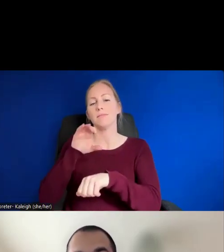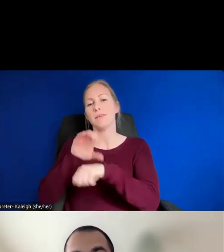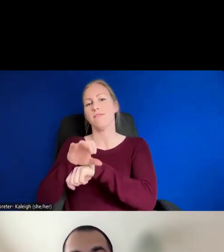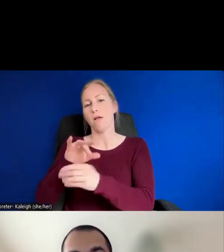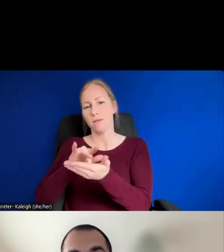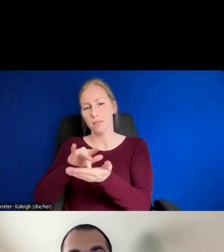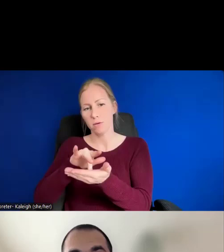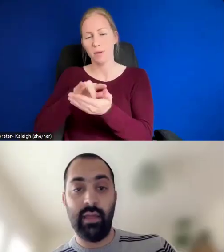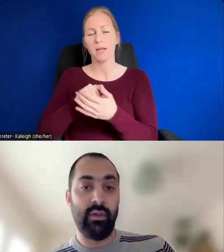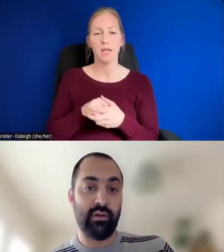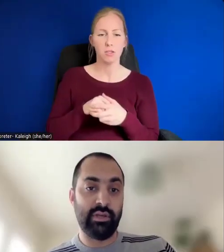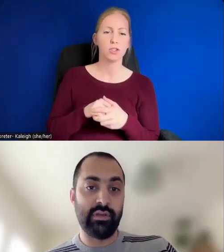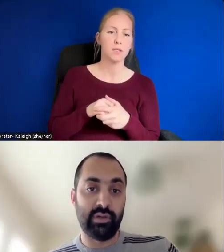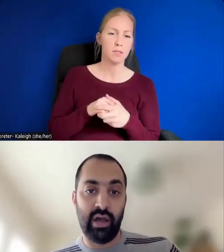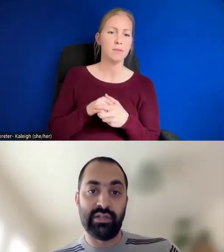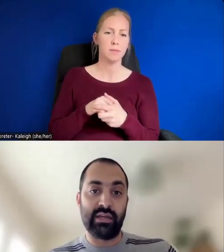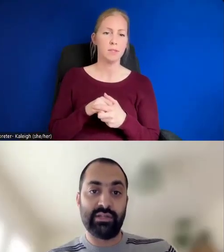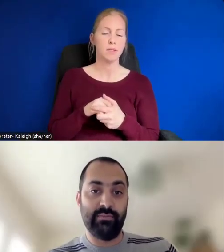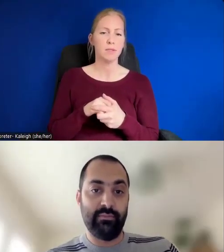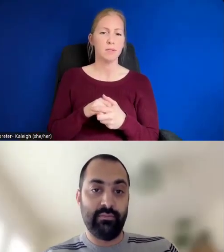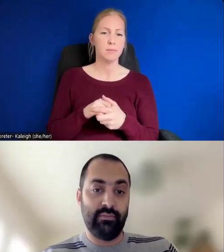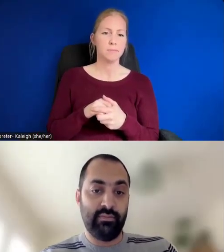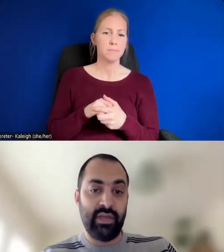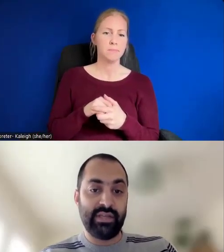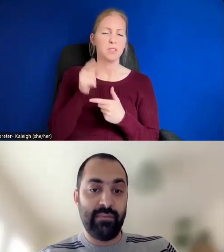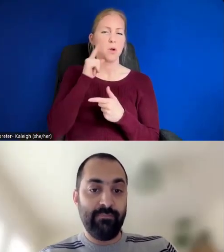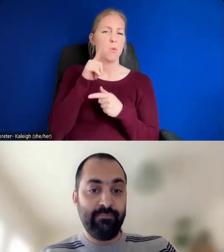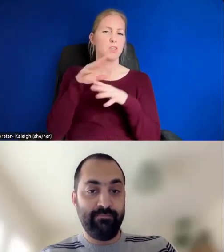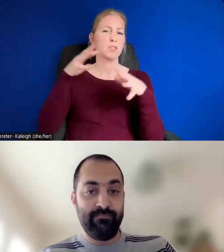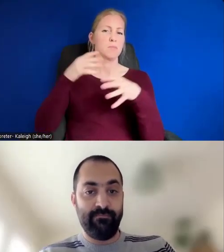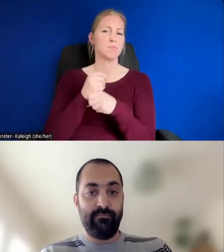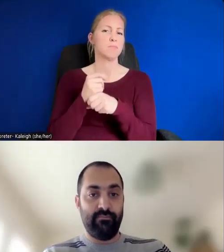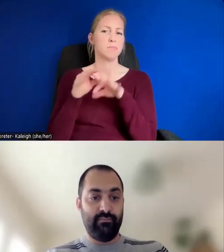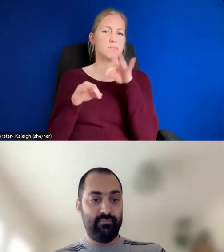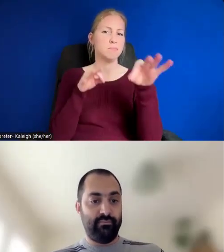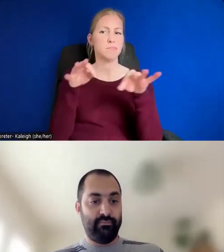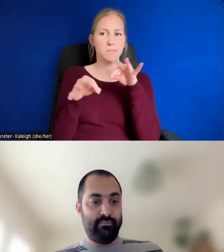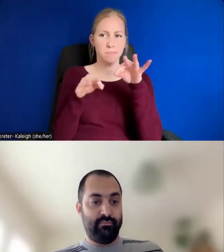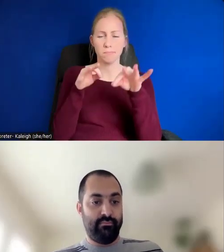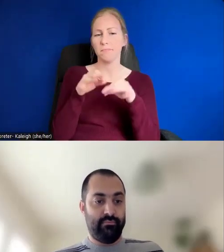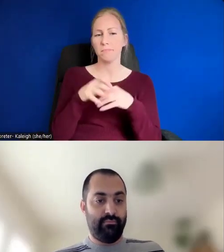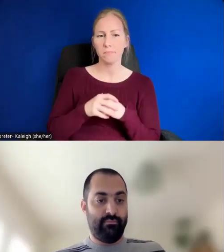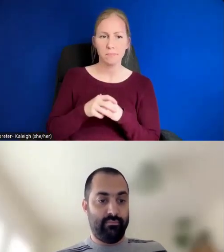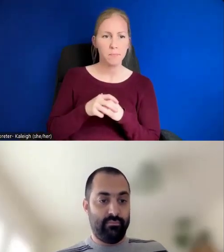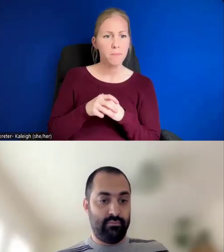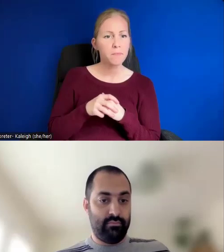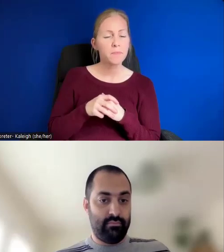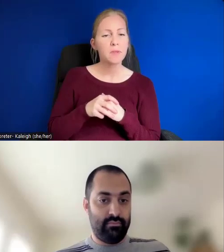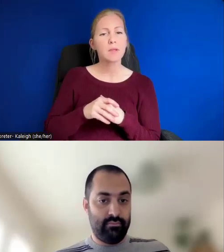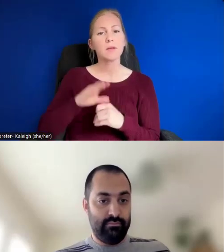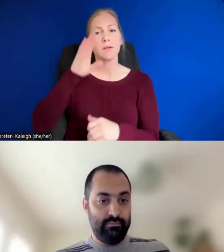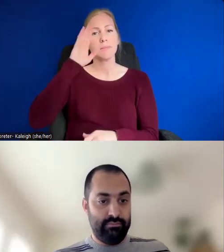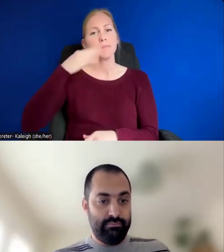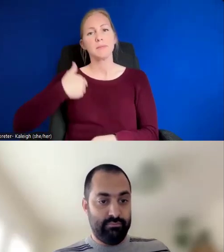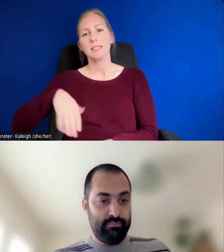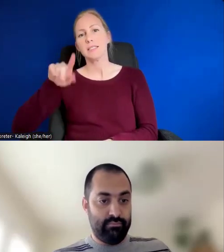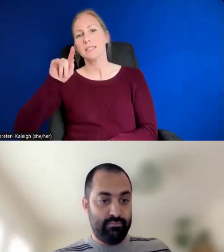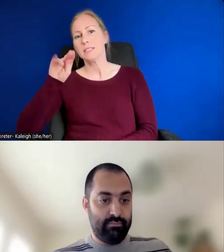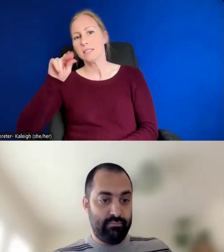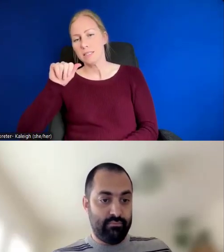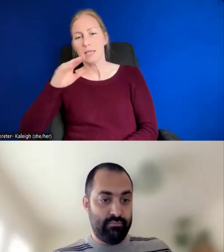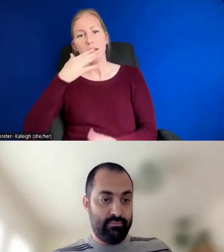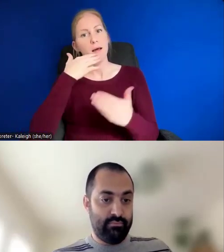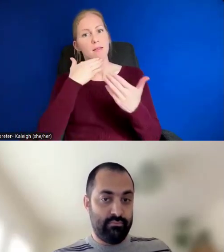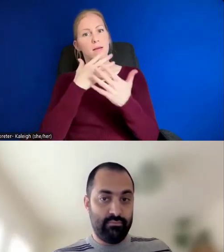these interventions and their legal context. Thanks, Tatum. This is Tatum. Thank you very much.